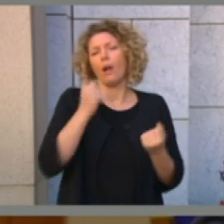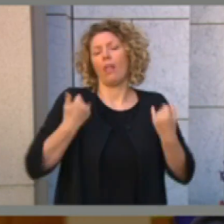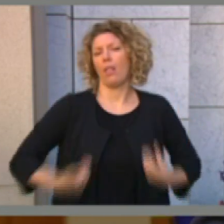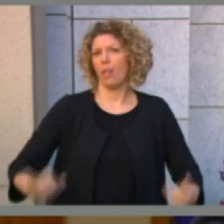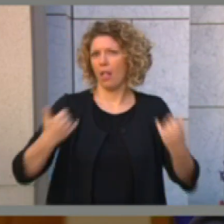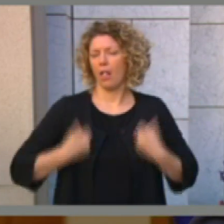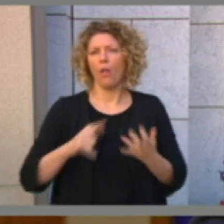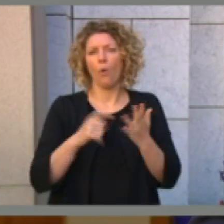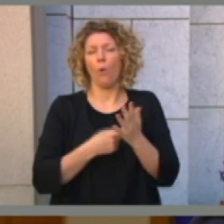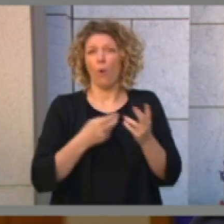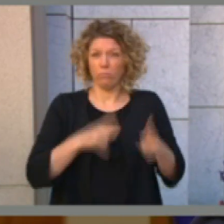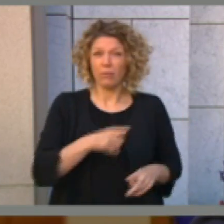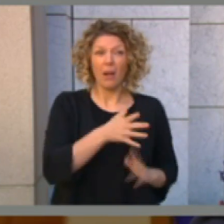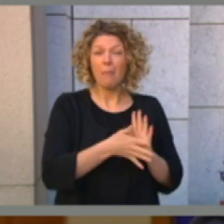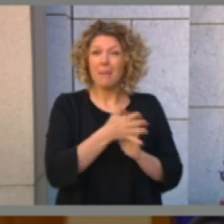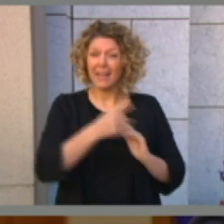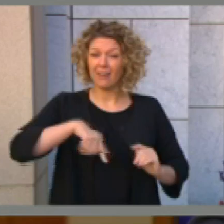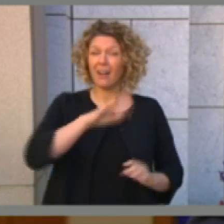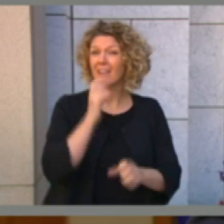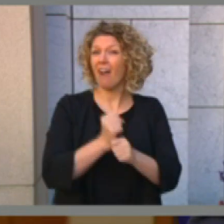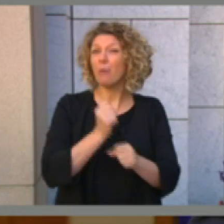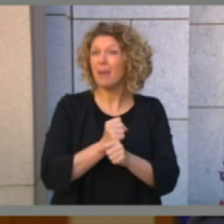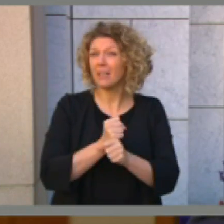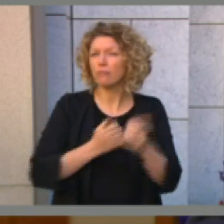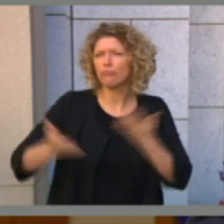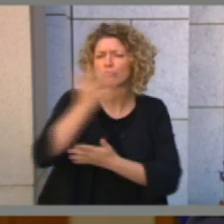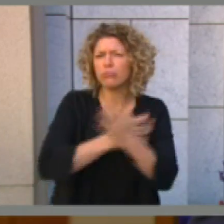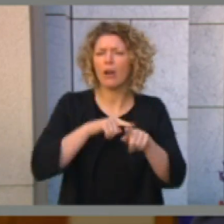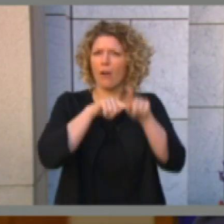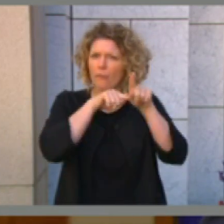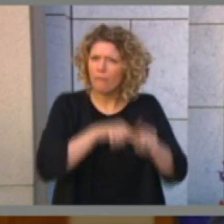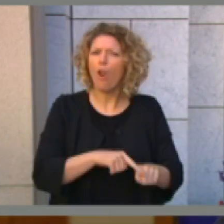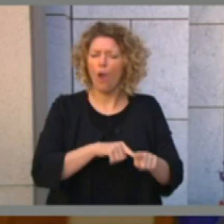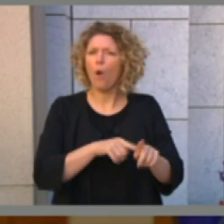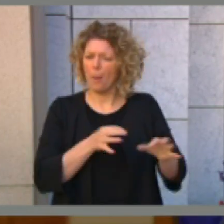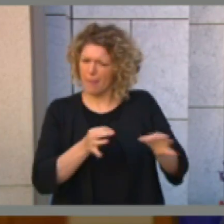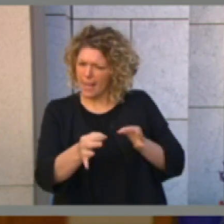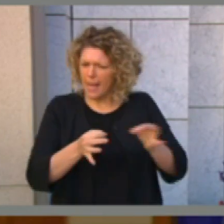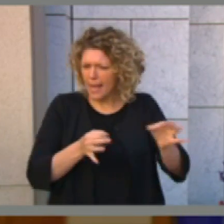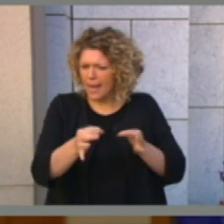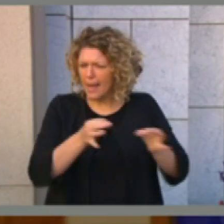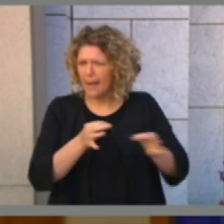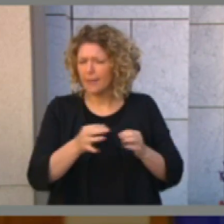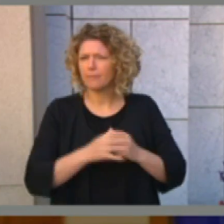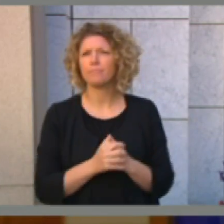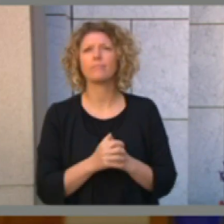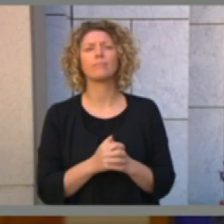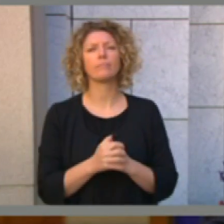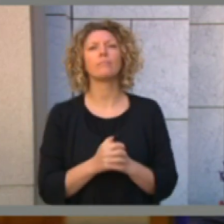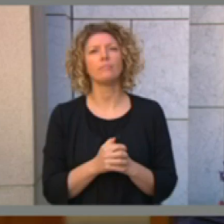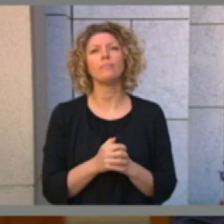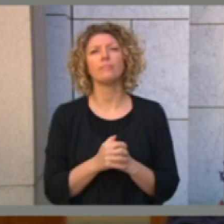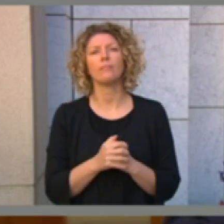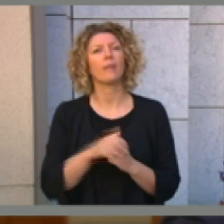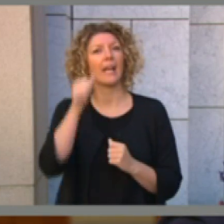very much the strategy the governments of Australia are following as we move through this crisis. Now, the National Security Committee